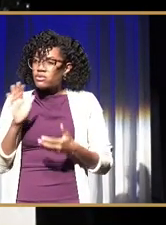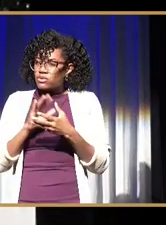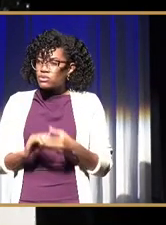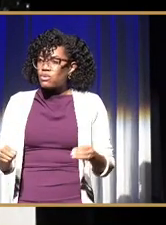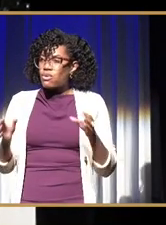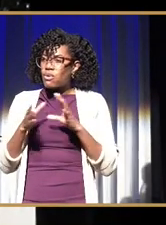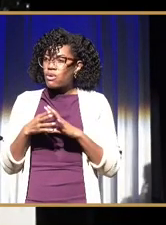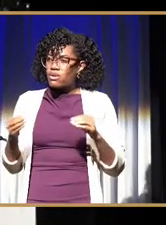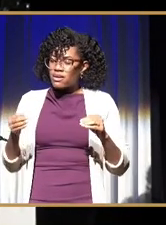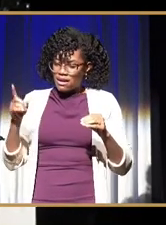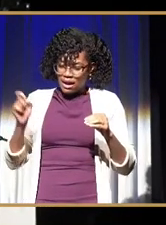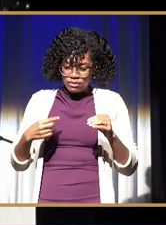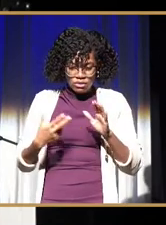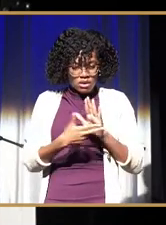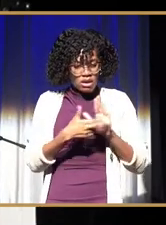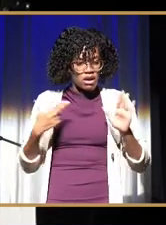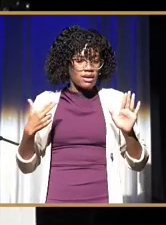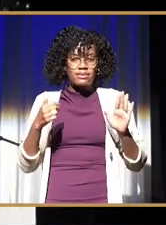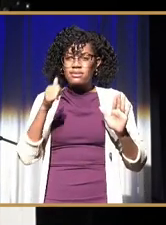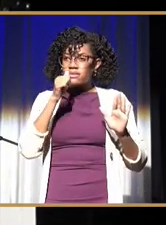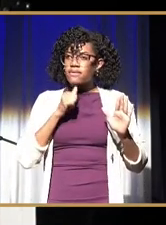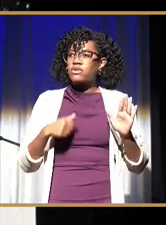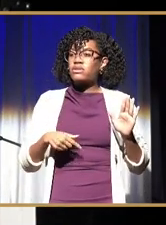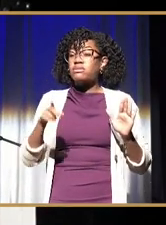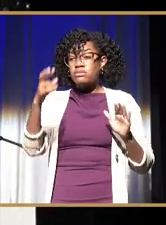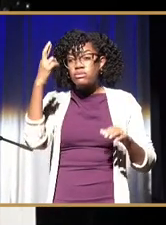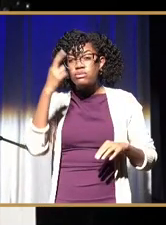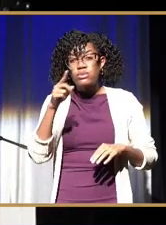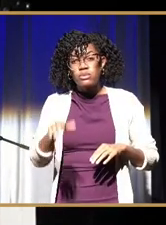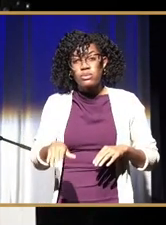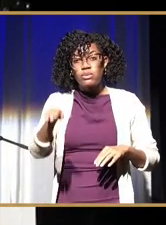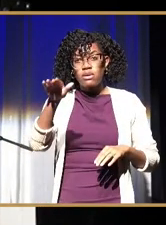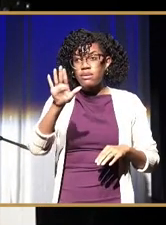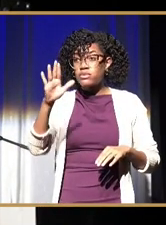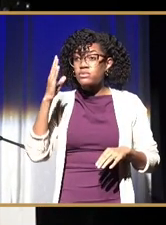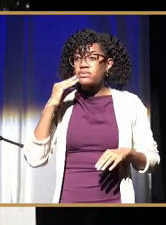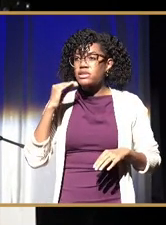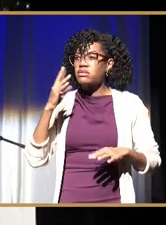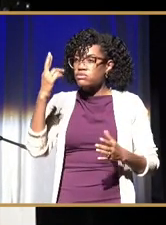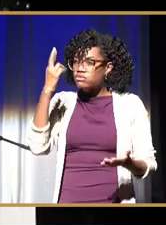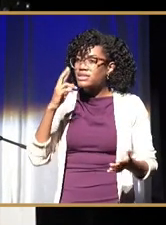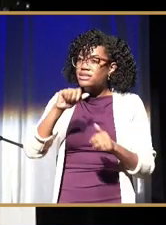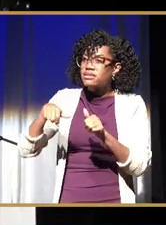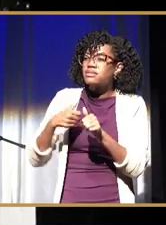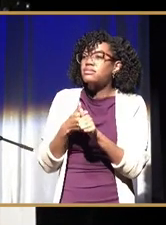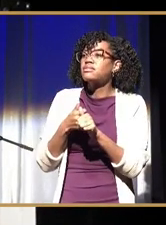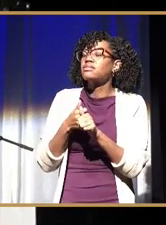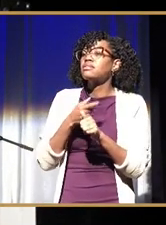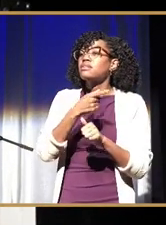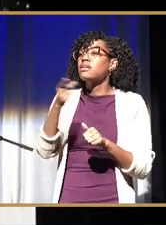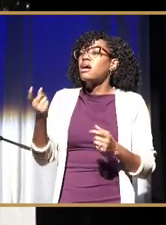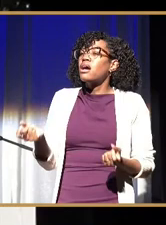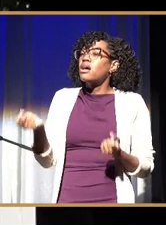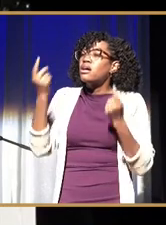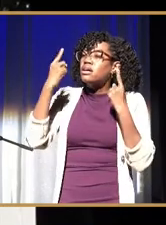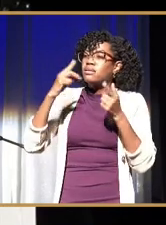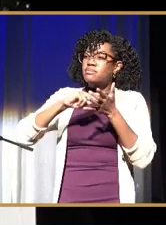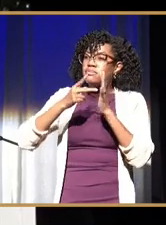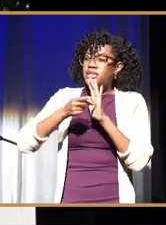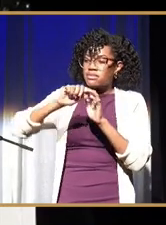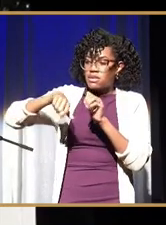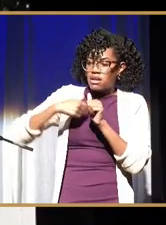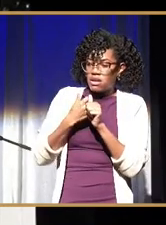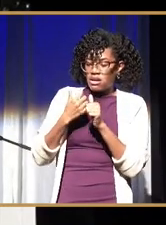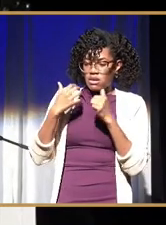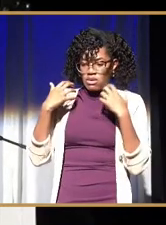suffering. There's a reason that you grew up the way that you did. There's a reason that you understand the meaning of resilience,